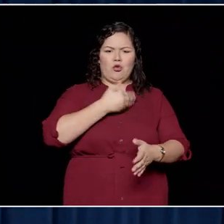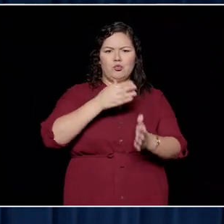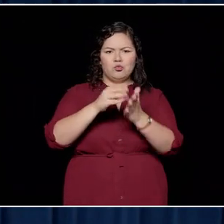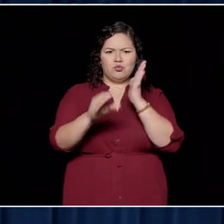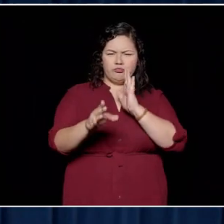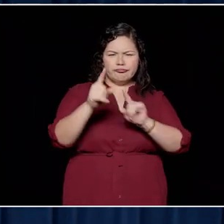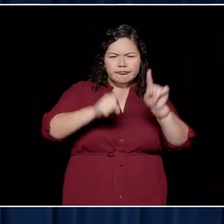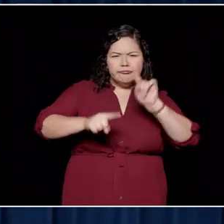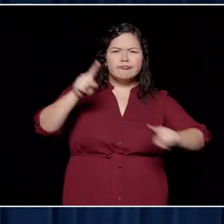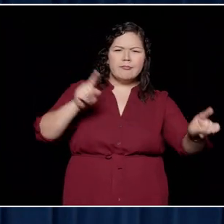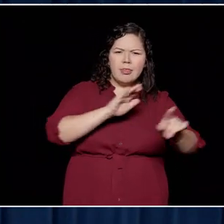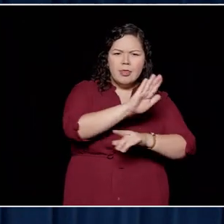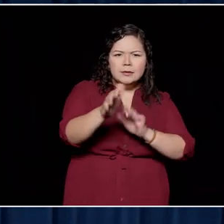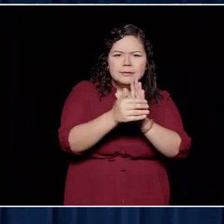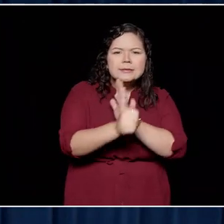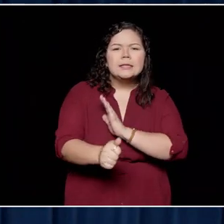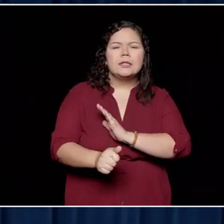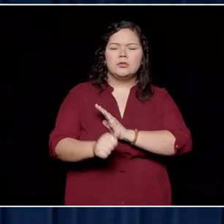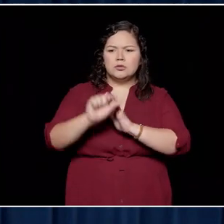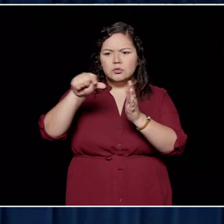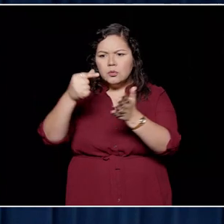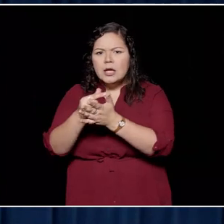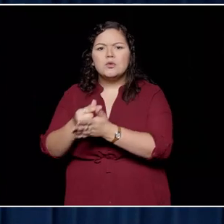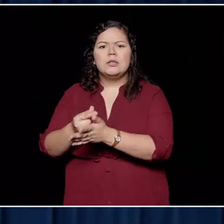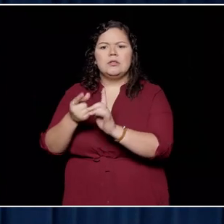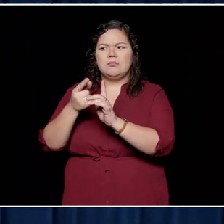students, graduates, and alumni.